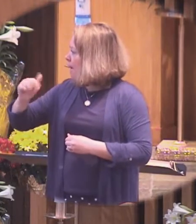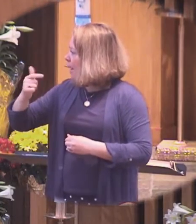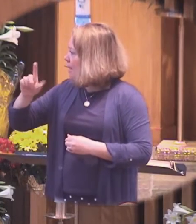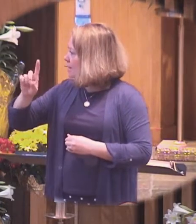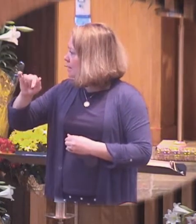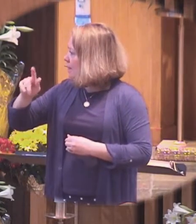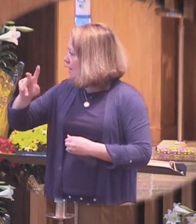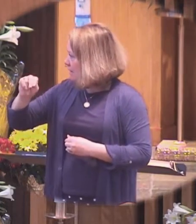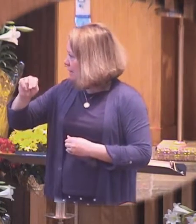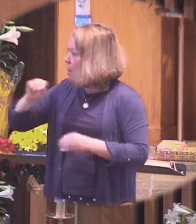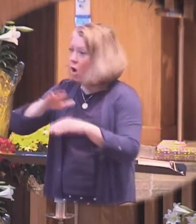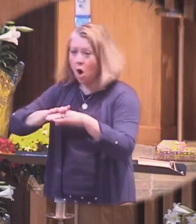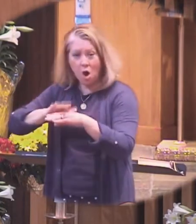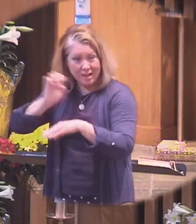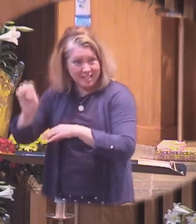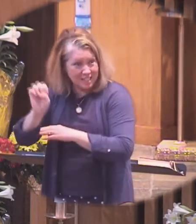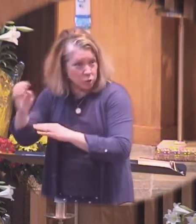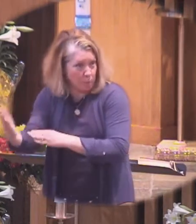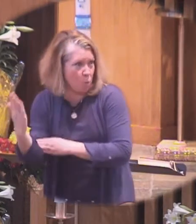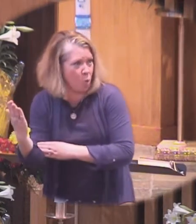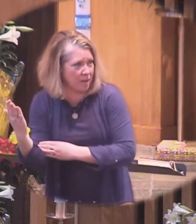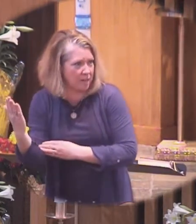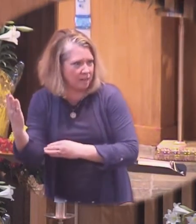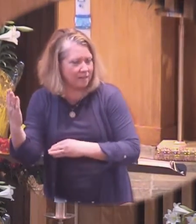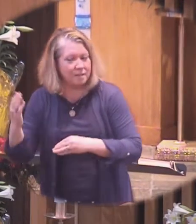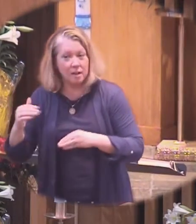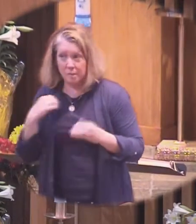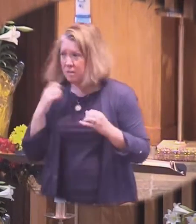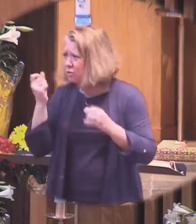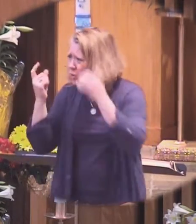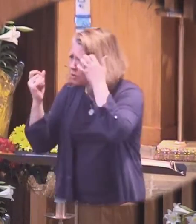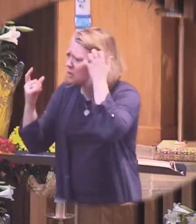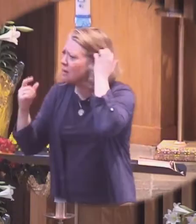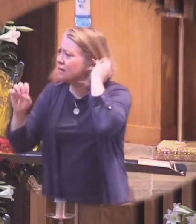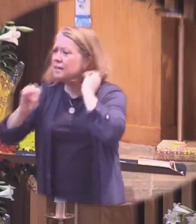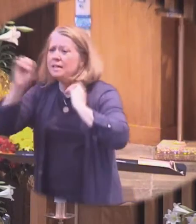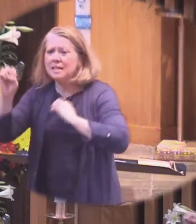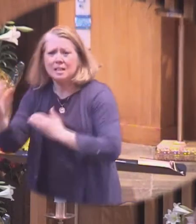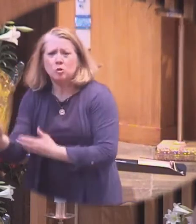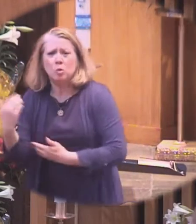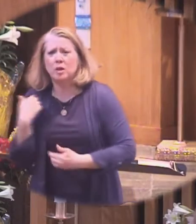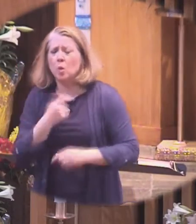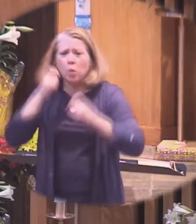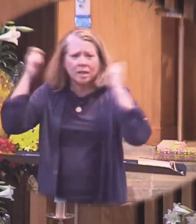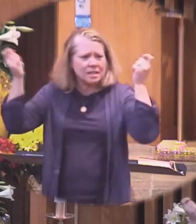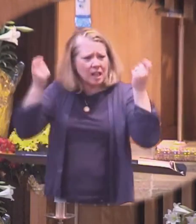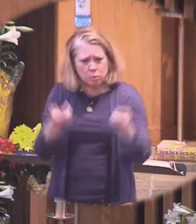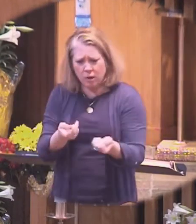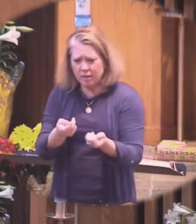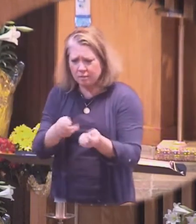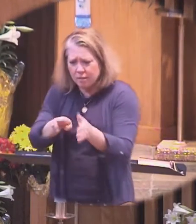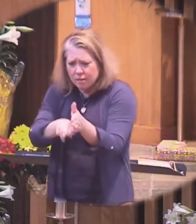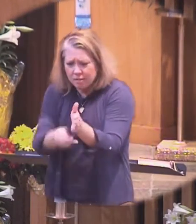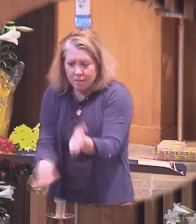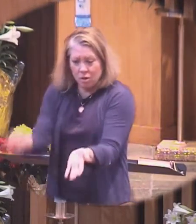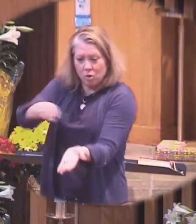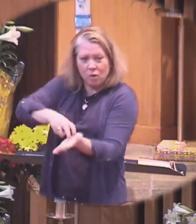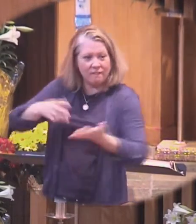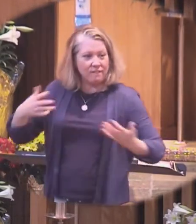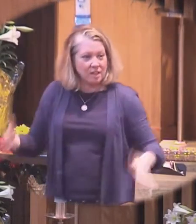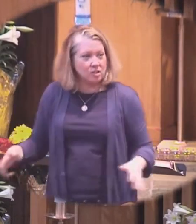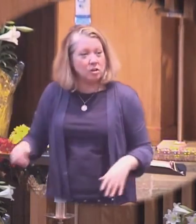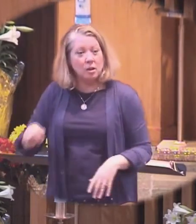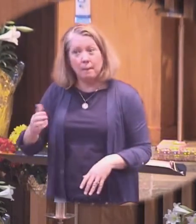very different from what you and I experience this morning as we come here to celebrate the resurrection. Because Easter morning in 33